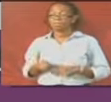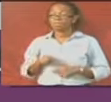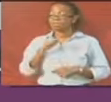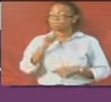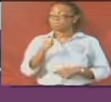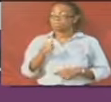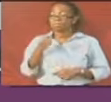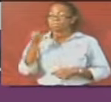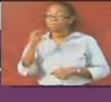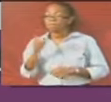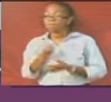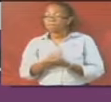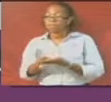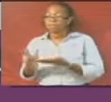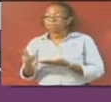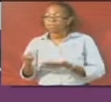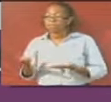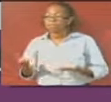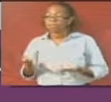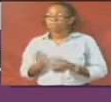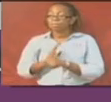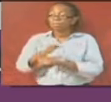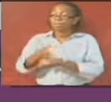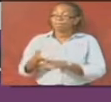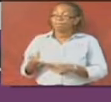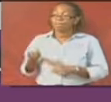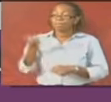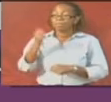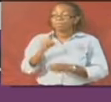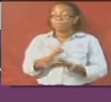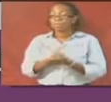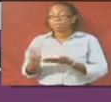be available at that time? Thanks. I hope that was clear.